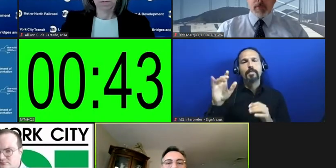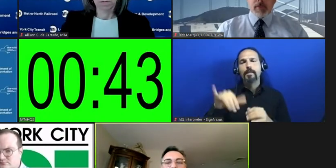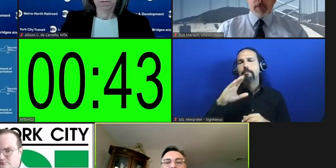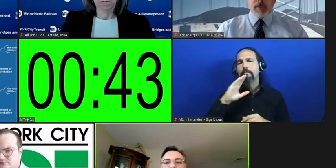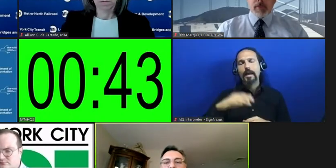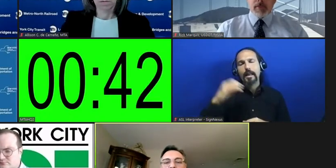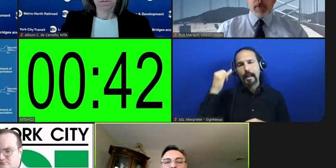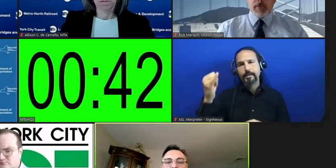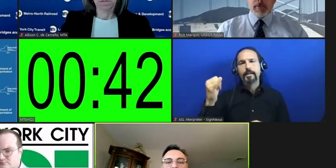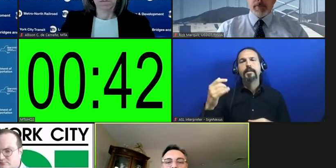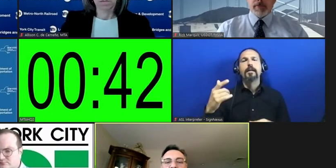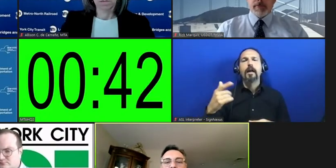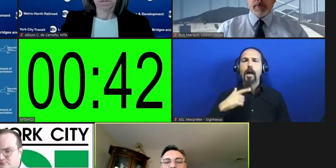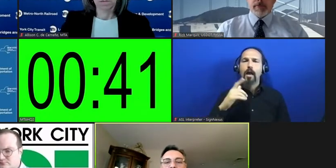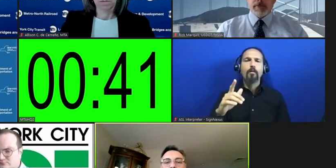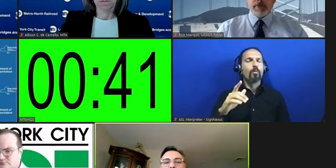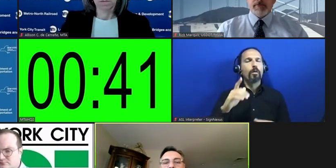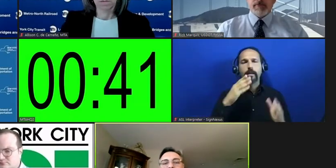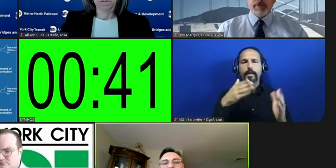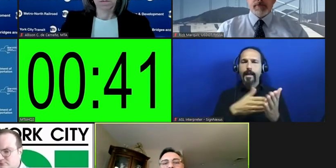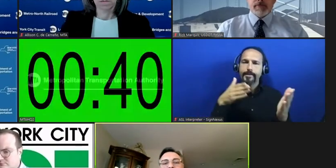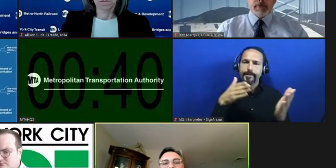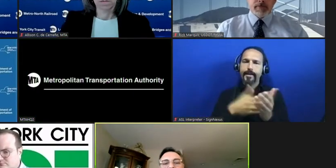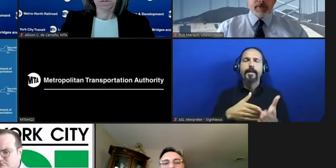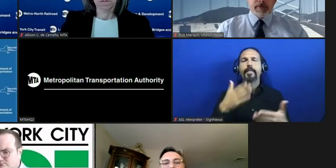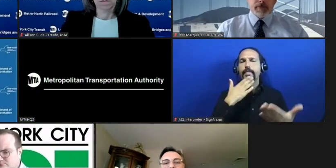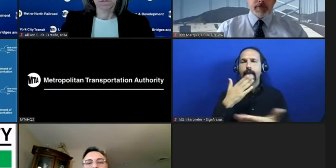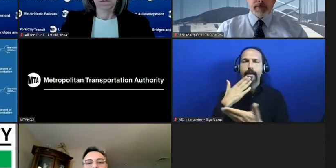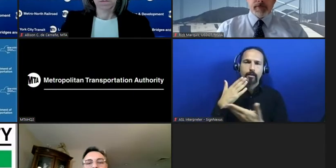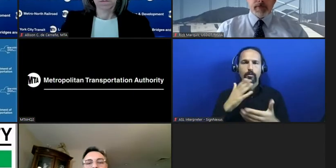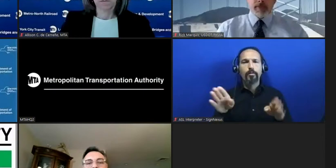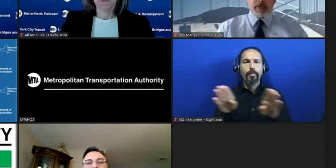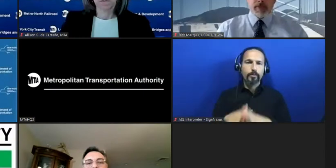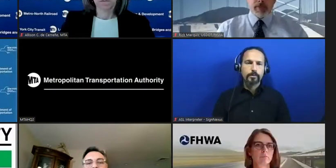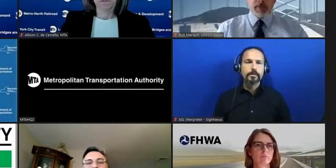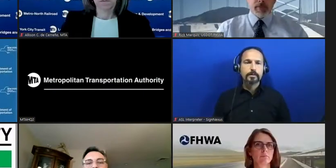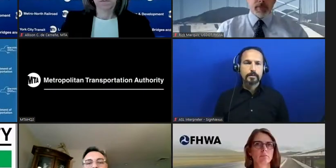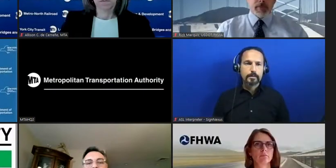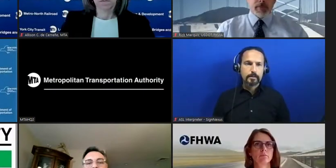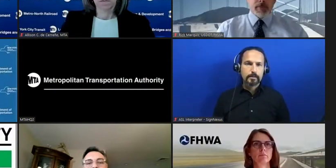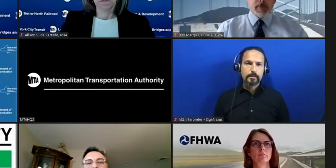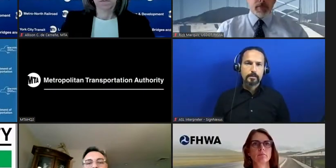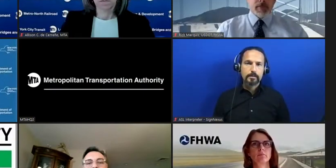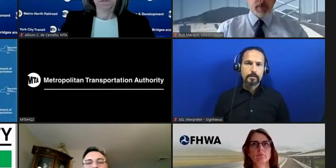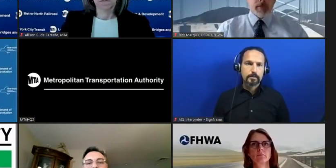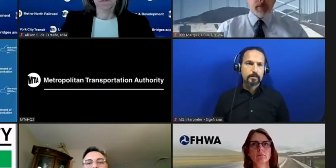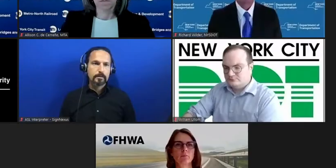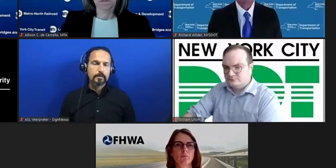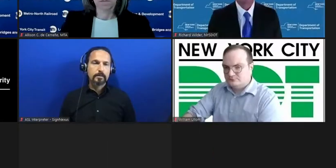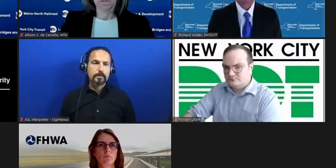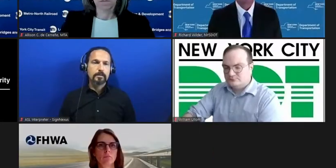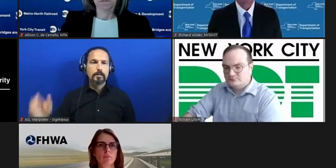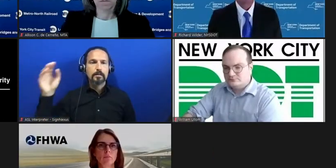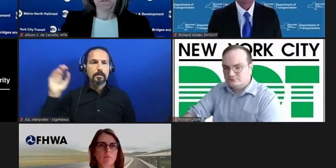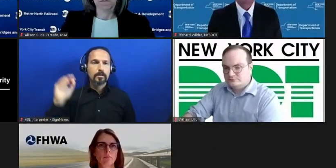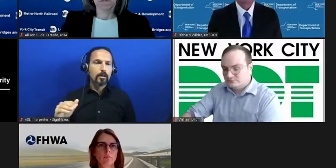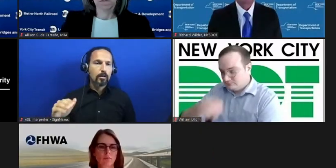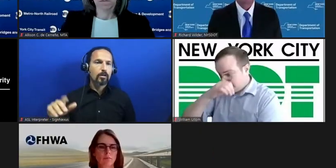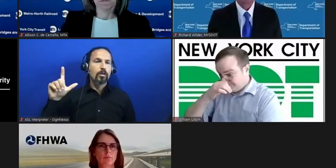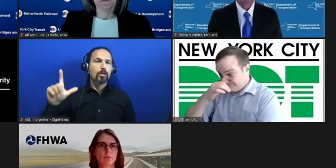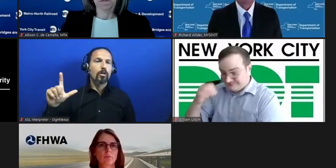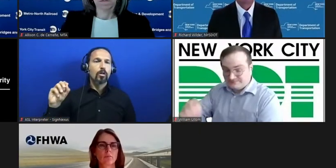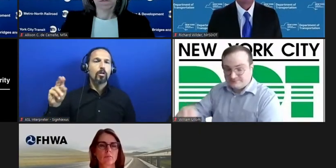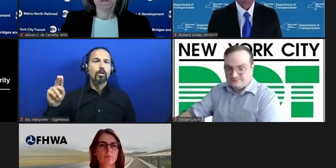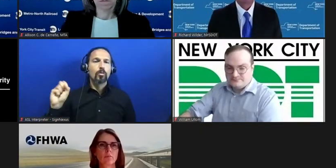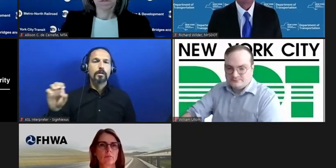thank you so much I'm going to yield the rest of my time thank you our next speaker is Louise Torres